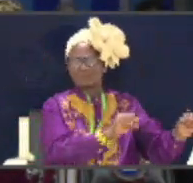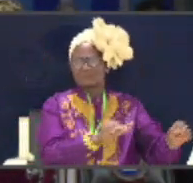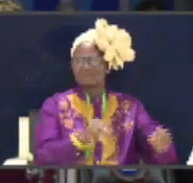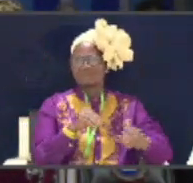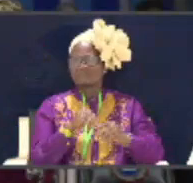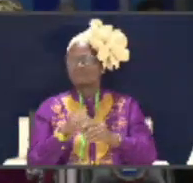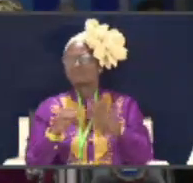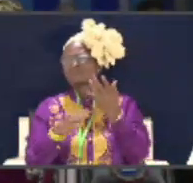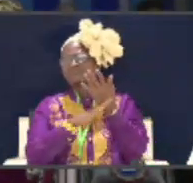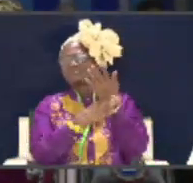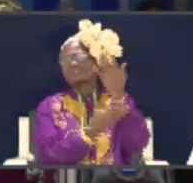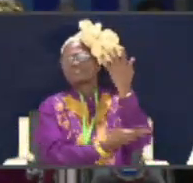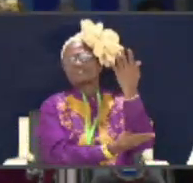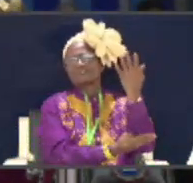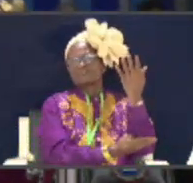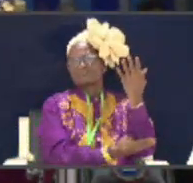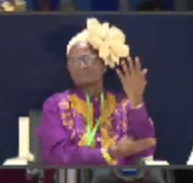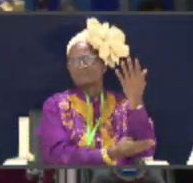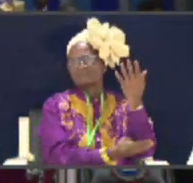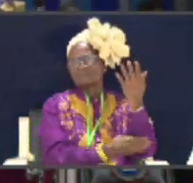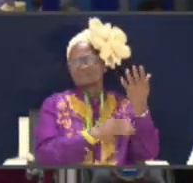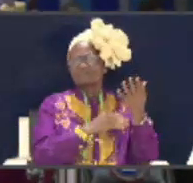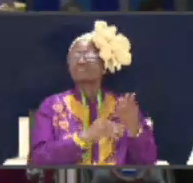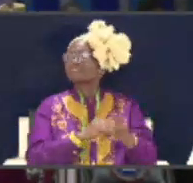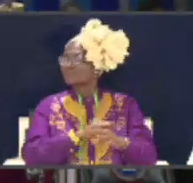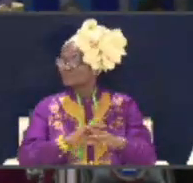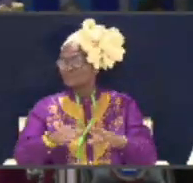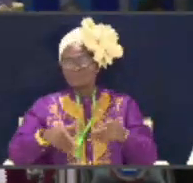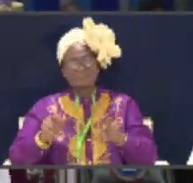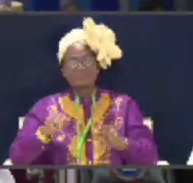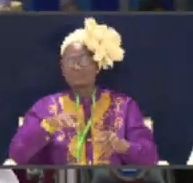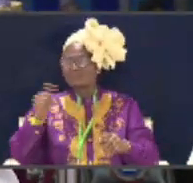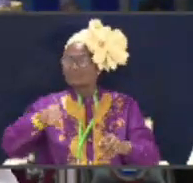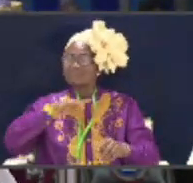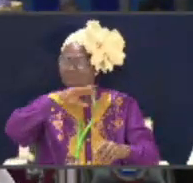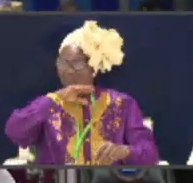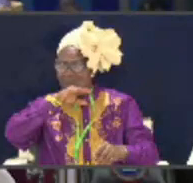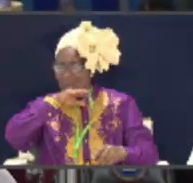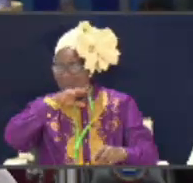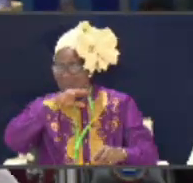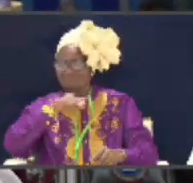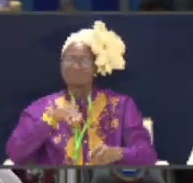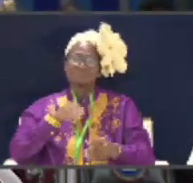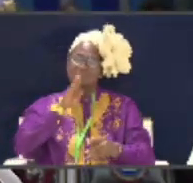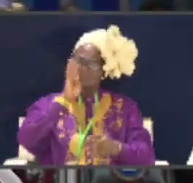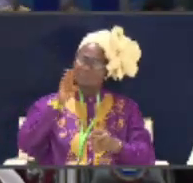In the name that's above every other name, any trash left in your